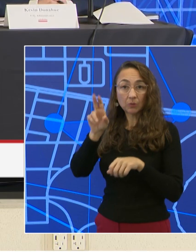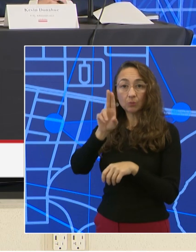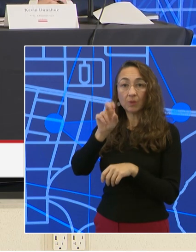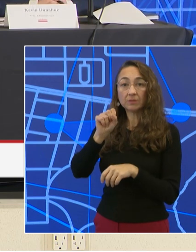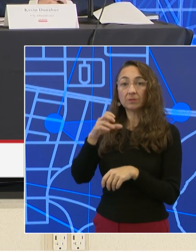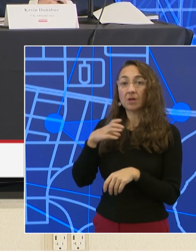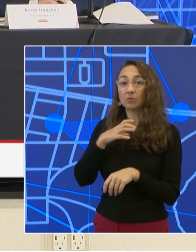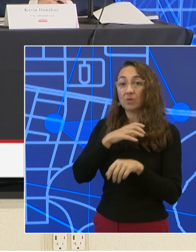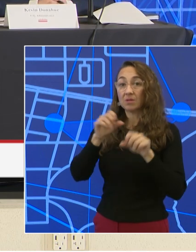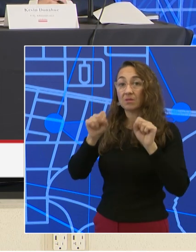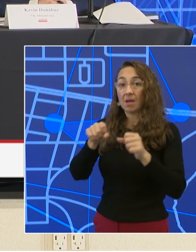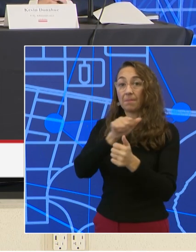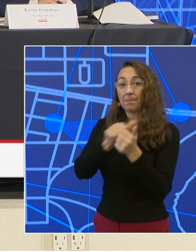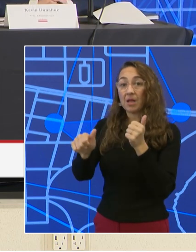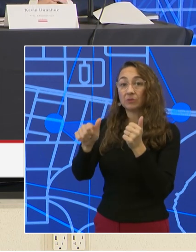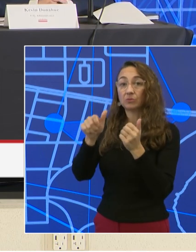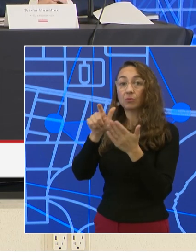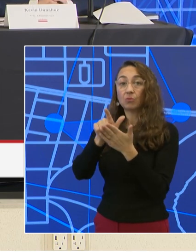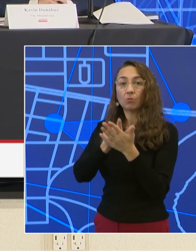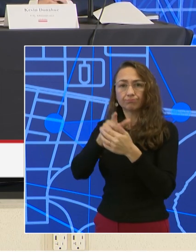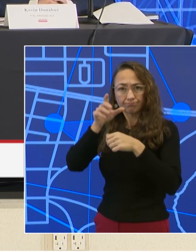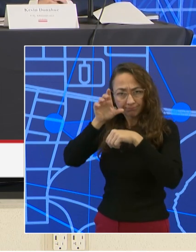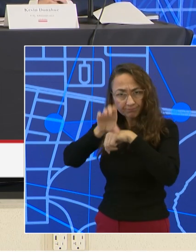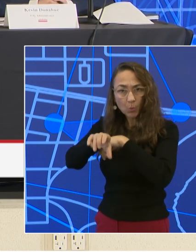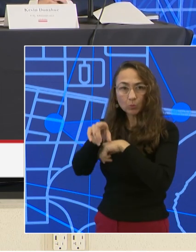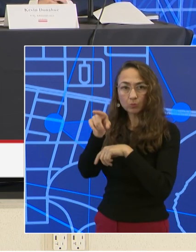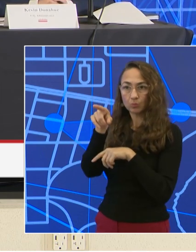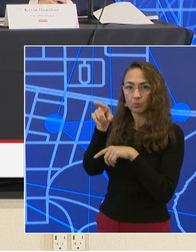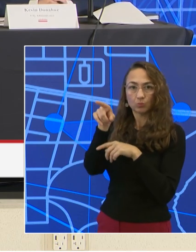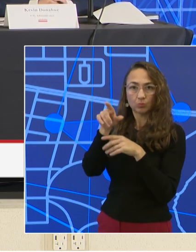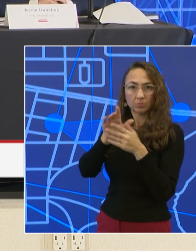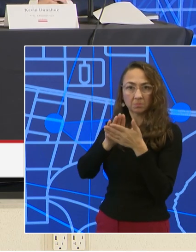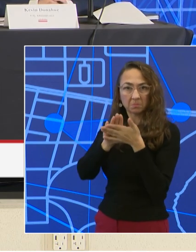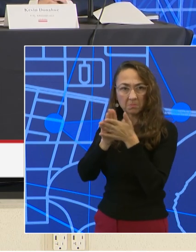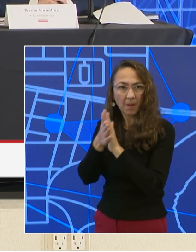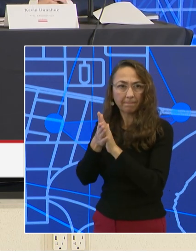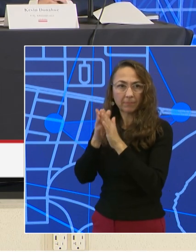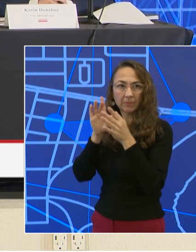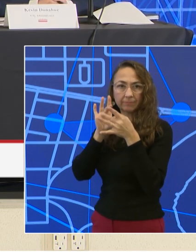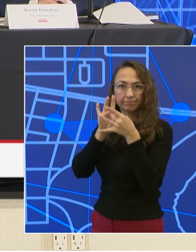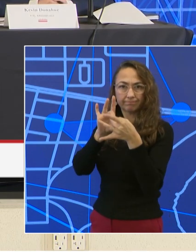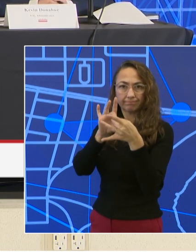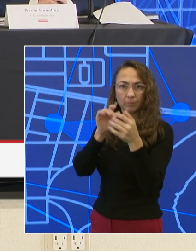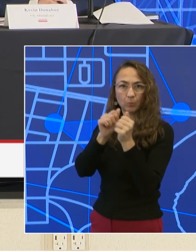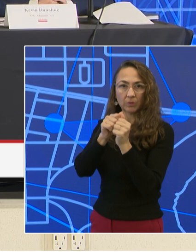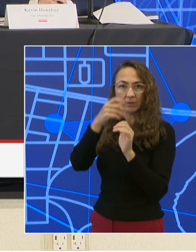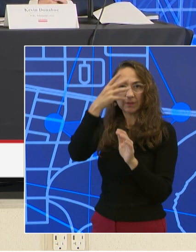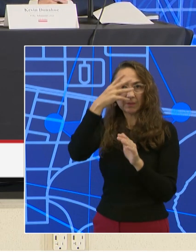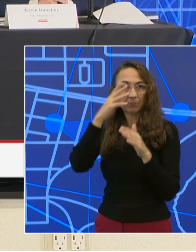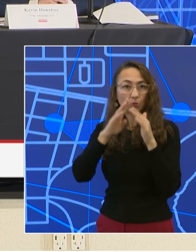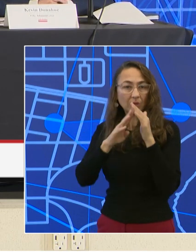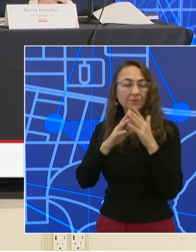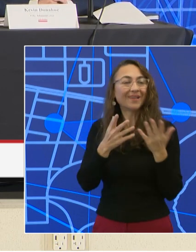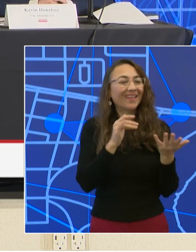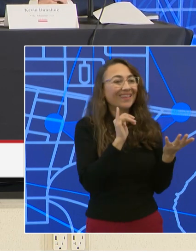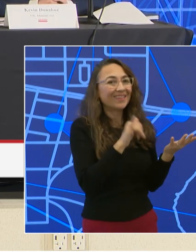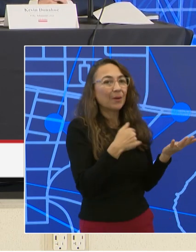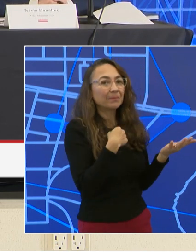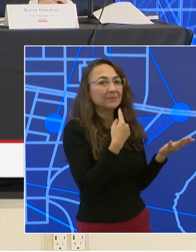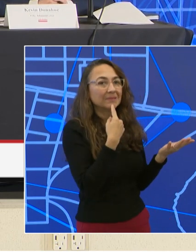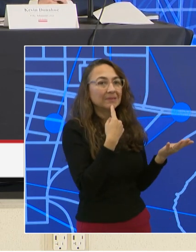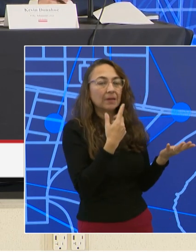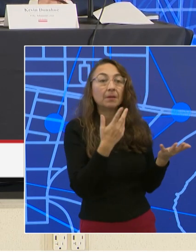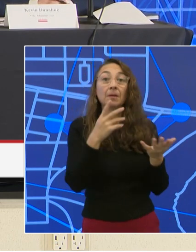to cooperate with immigration officials? That's not what I said, Tom. What I said is we don't enforce